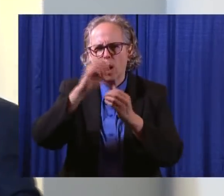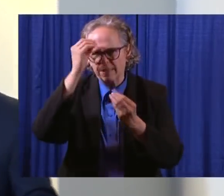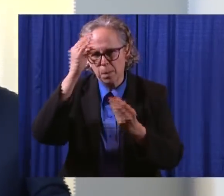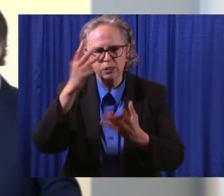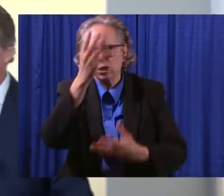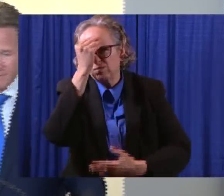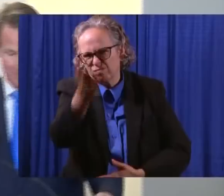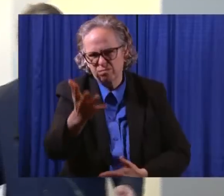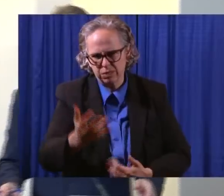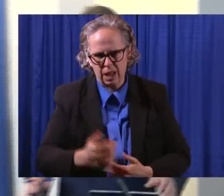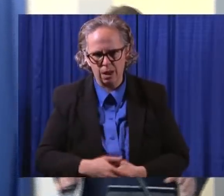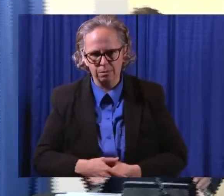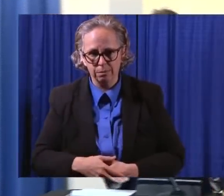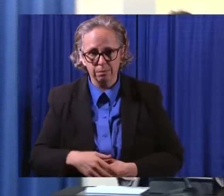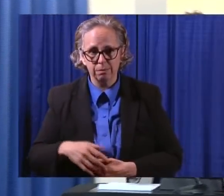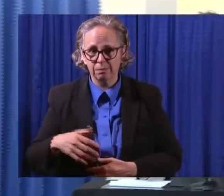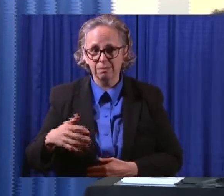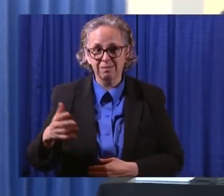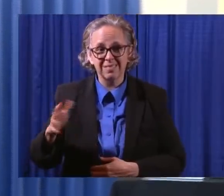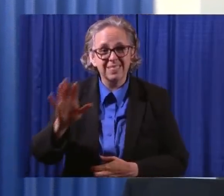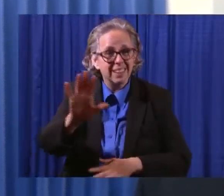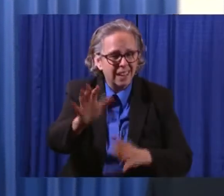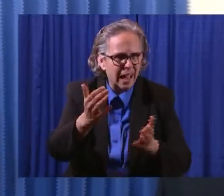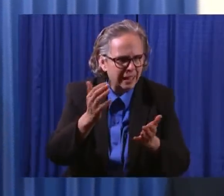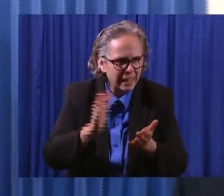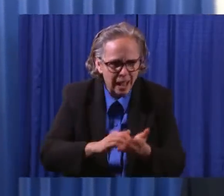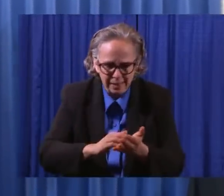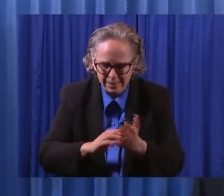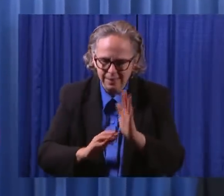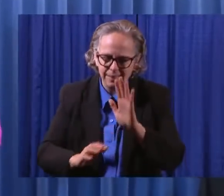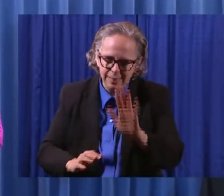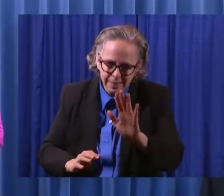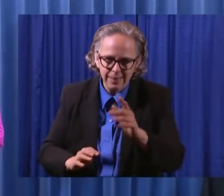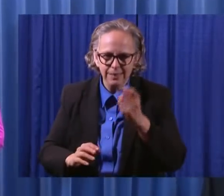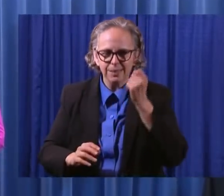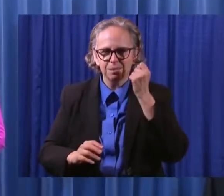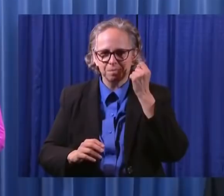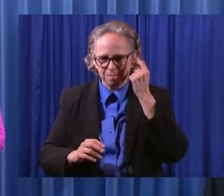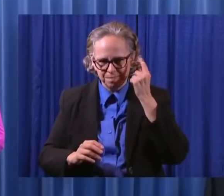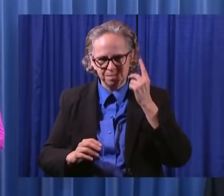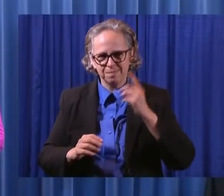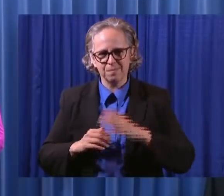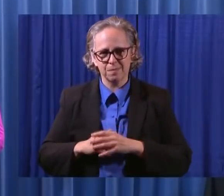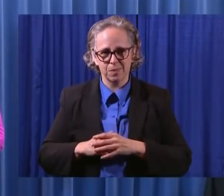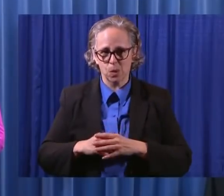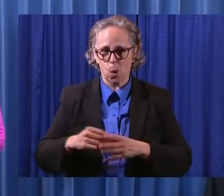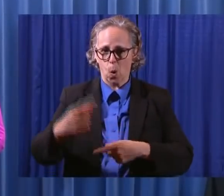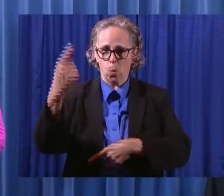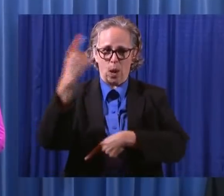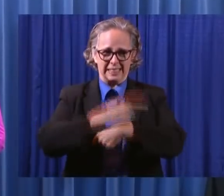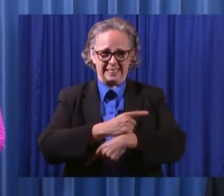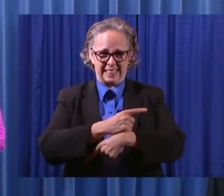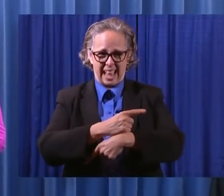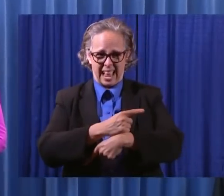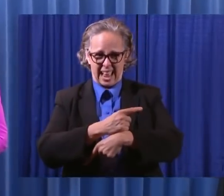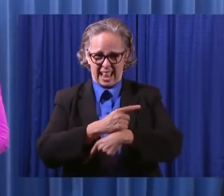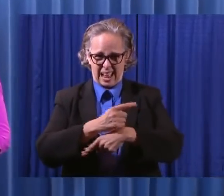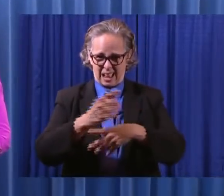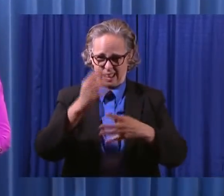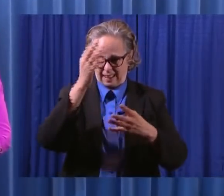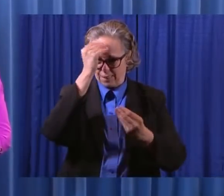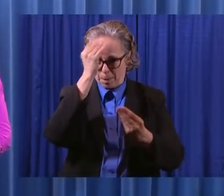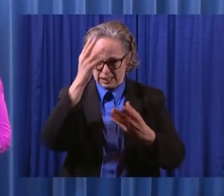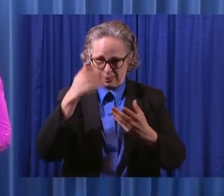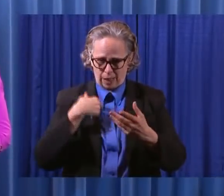And again, like any piece of data, one day is never going to be the ball game. What you try to look at is get